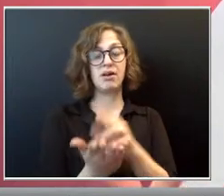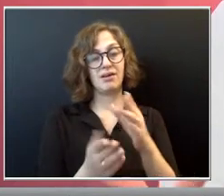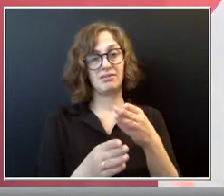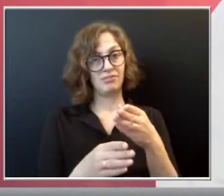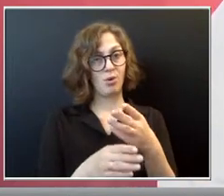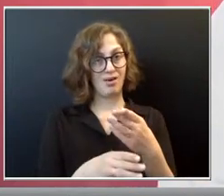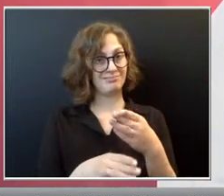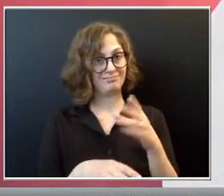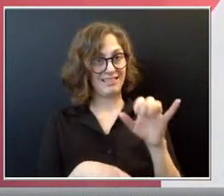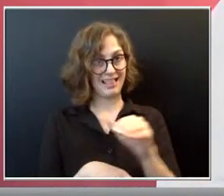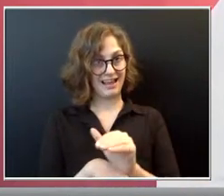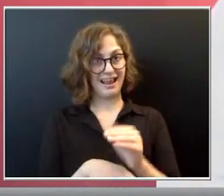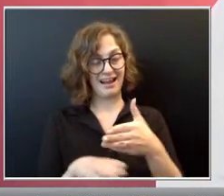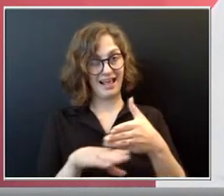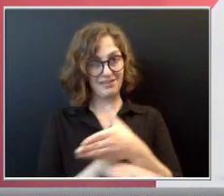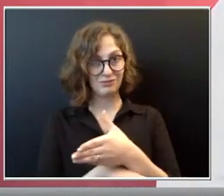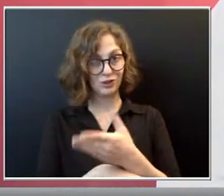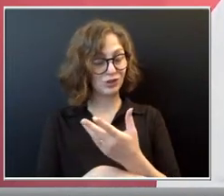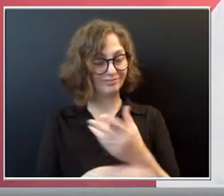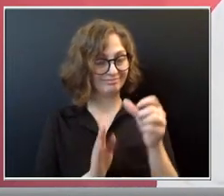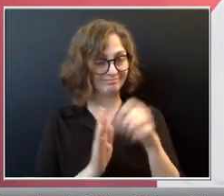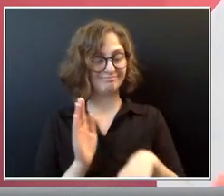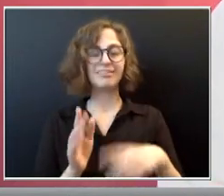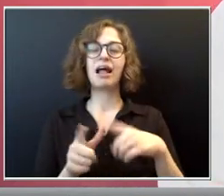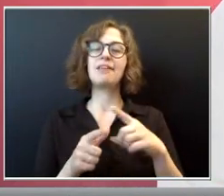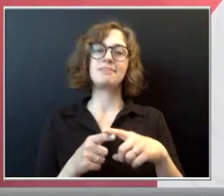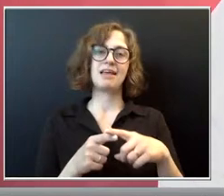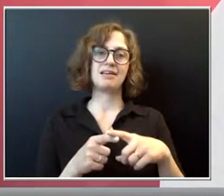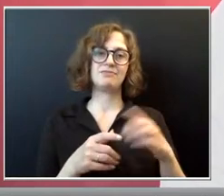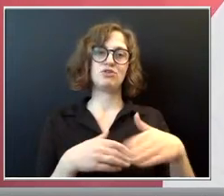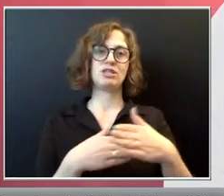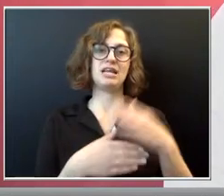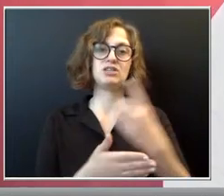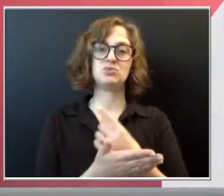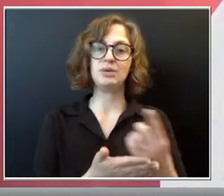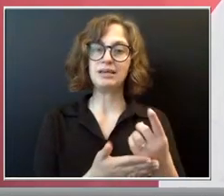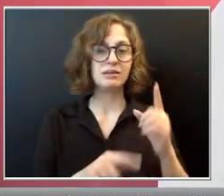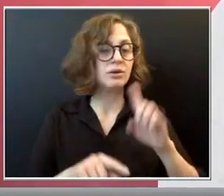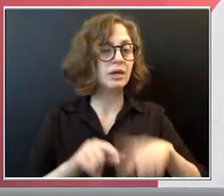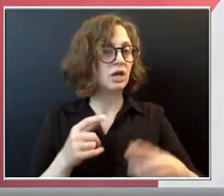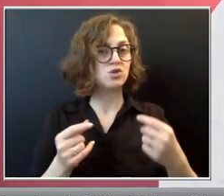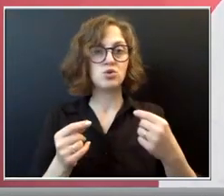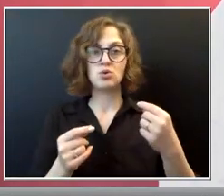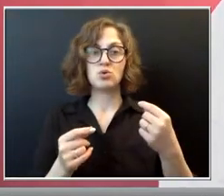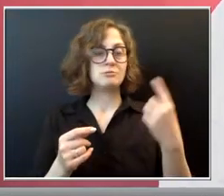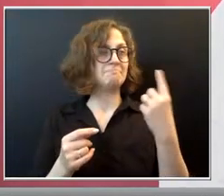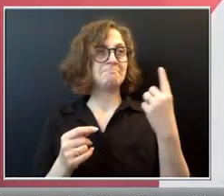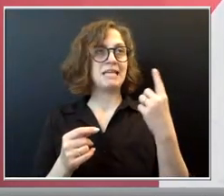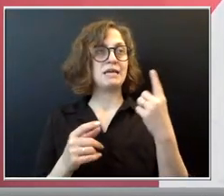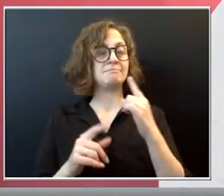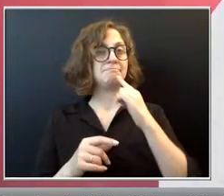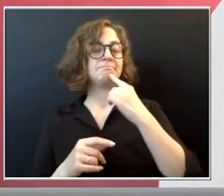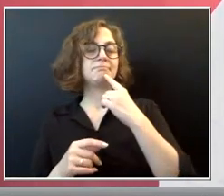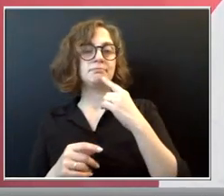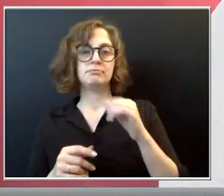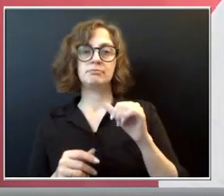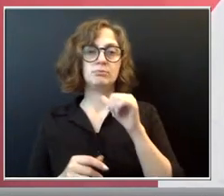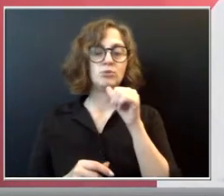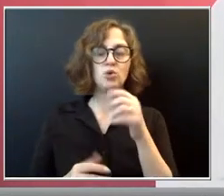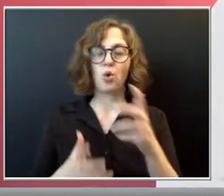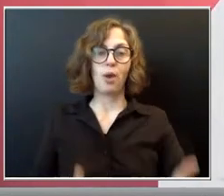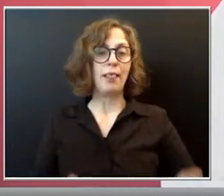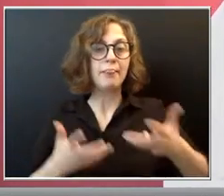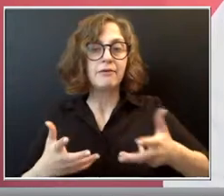don't do extra things. So try not to lift more than 10 pounds and no vigorous activity for a week. And after a week, you can get back into regular activities.